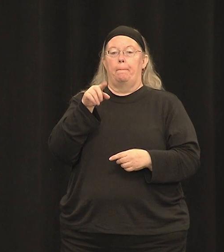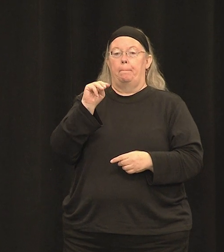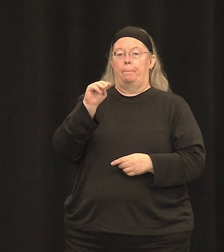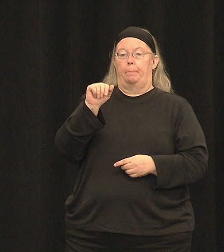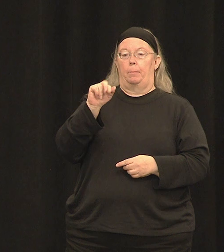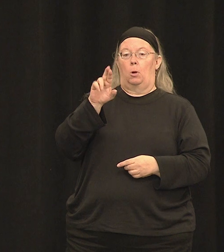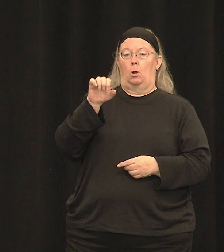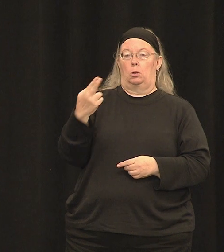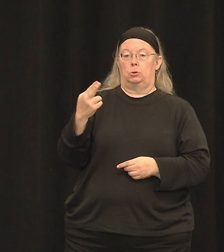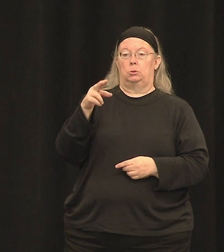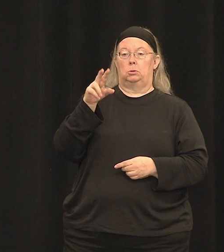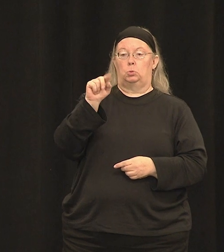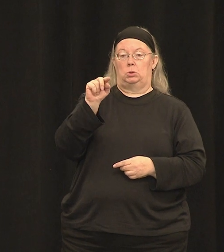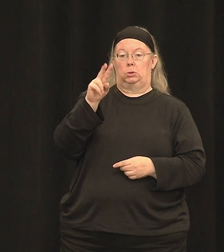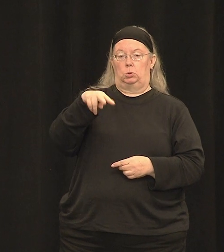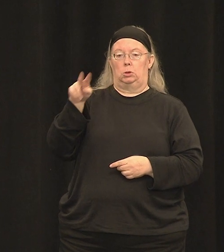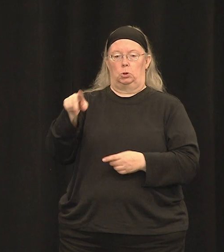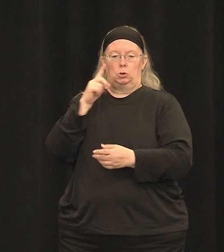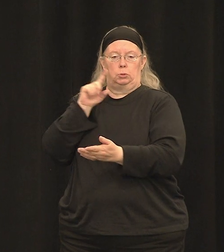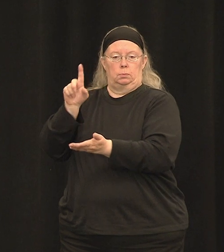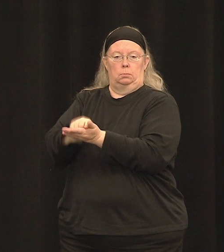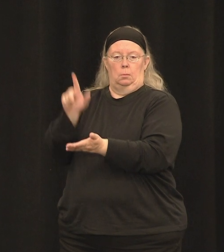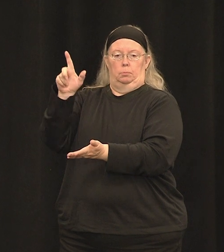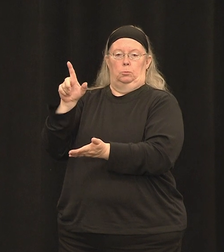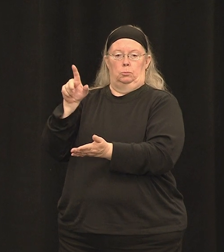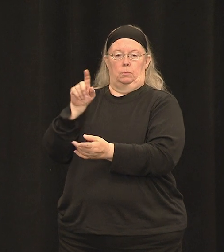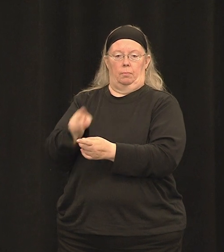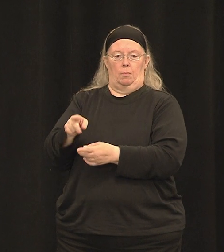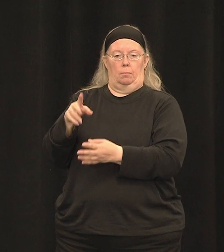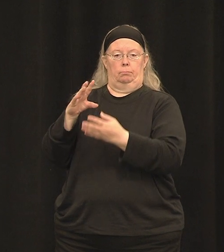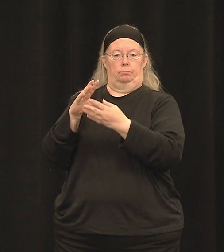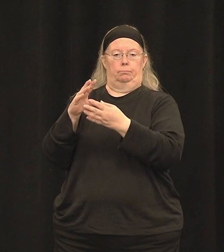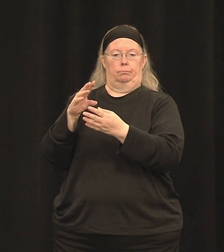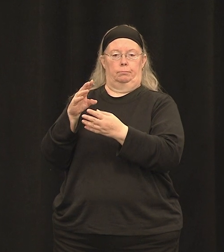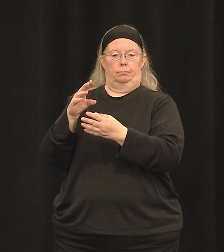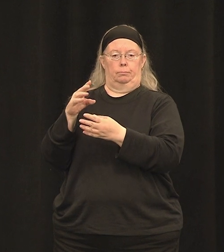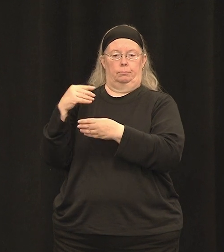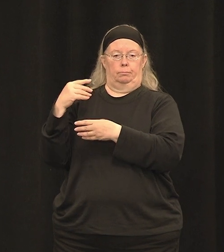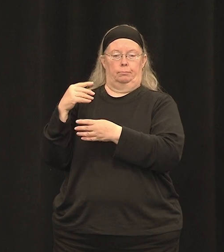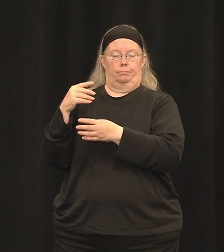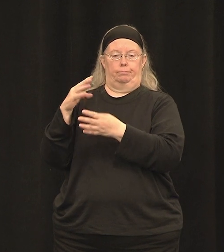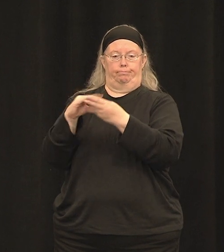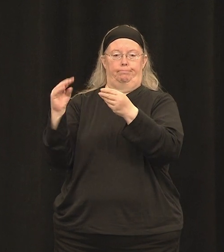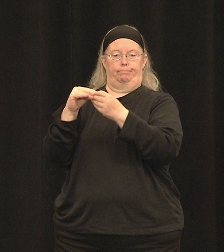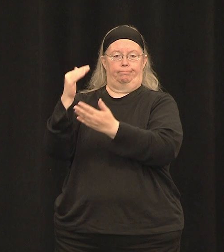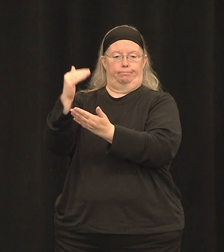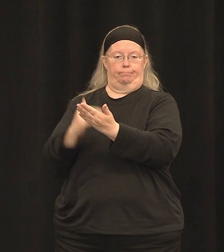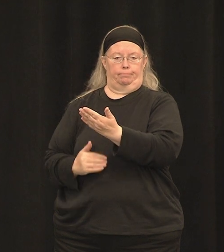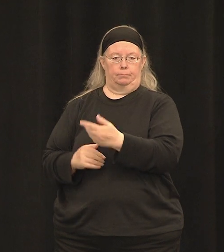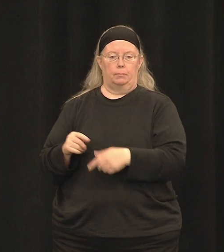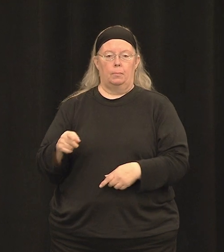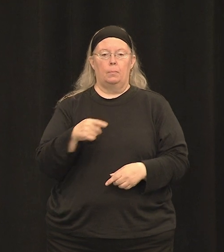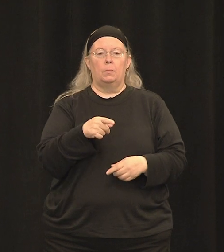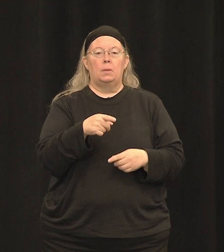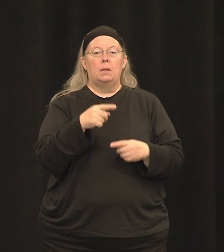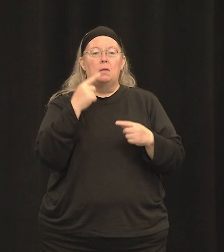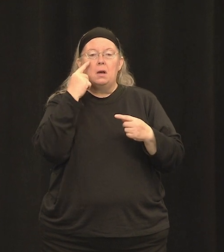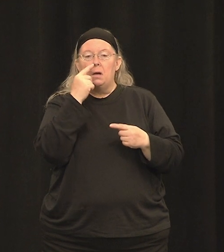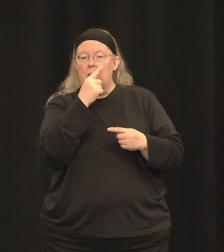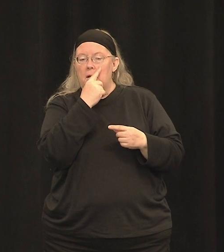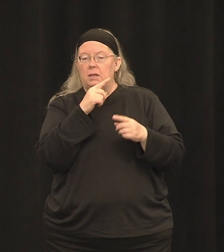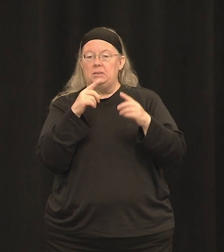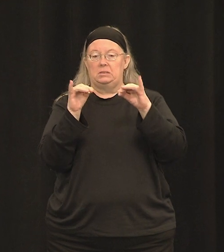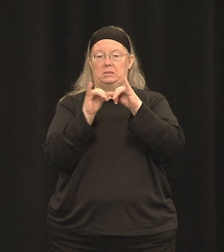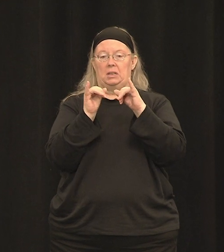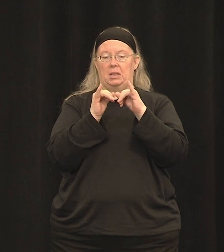also a good model for testing gene therapy, as it has an eye size that is similar to that of humans. This is important for getting